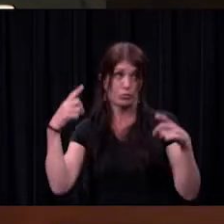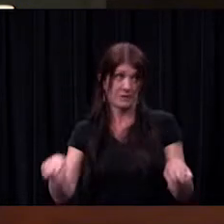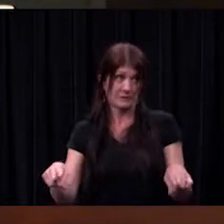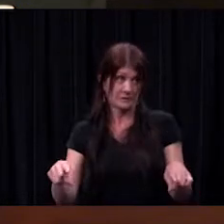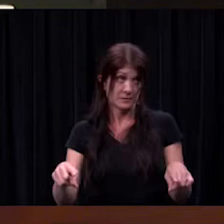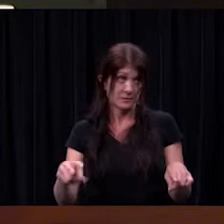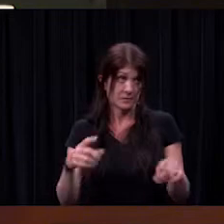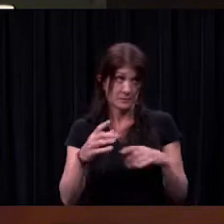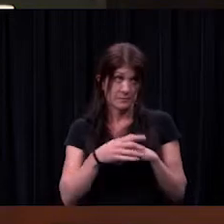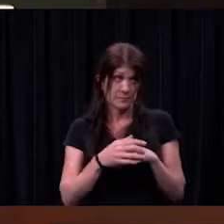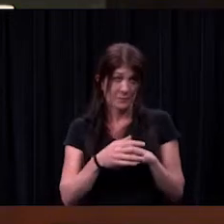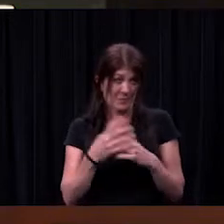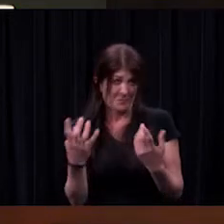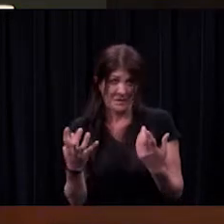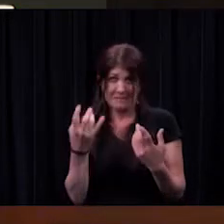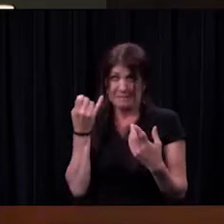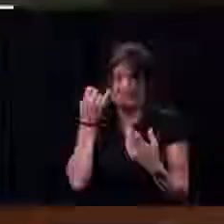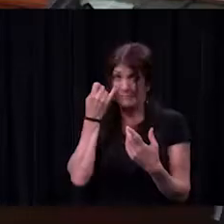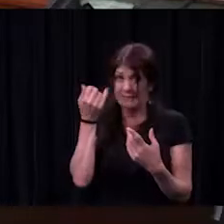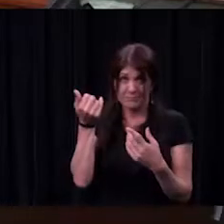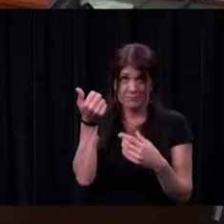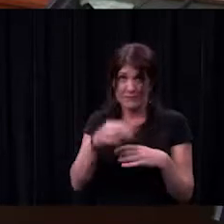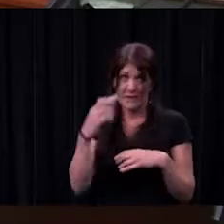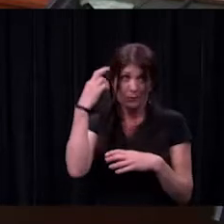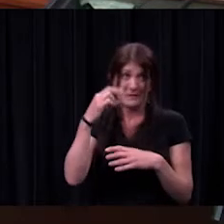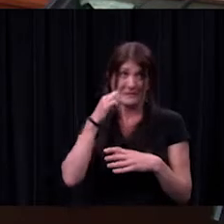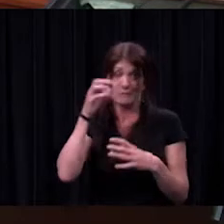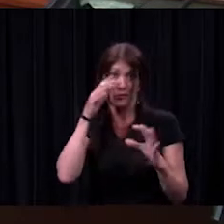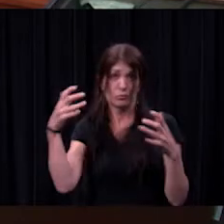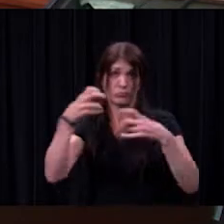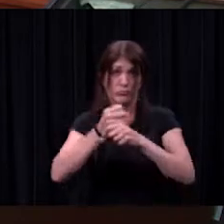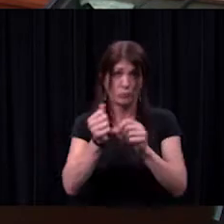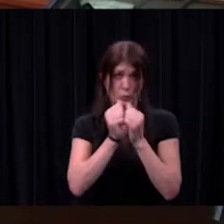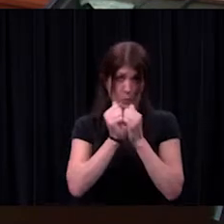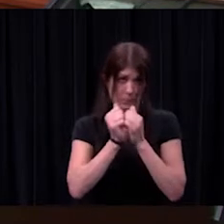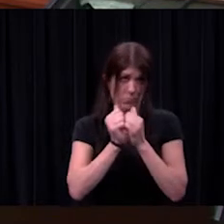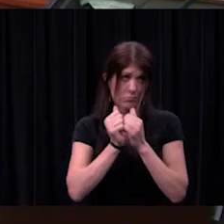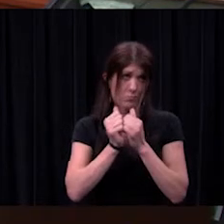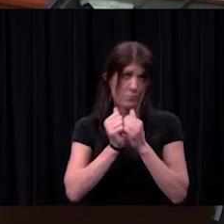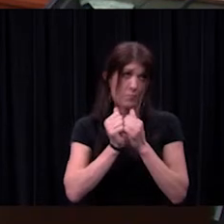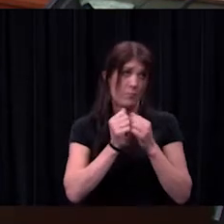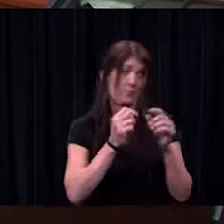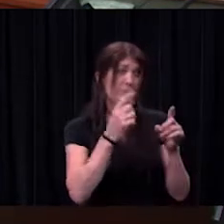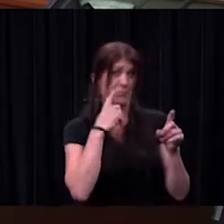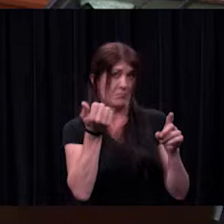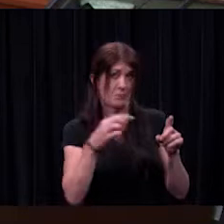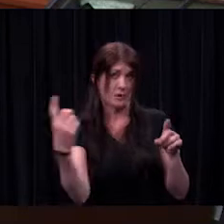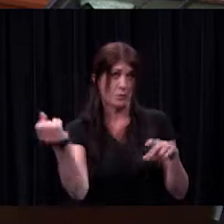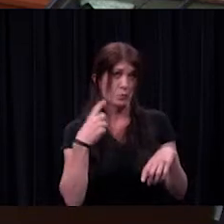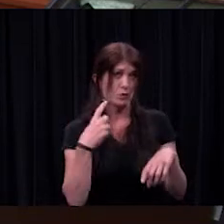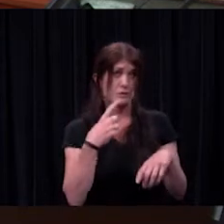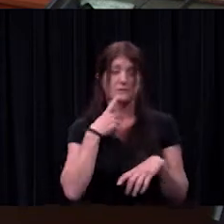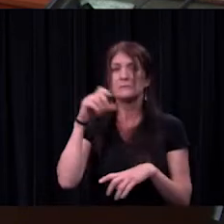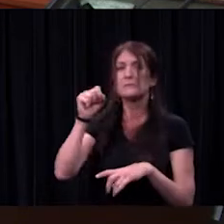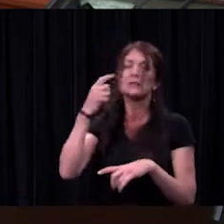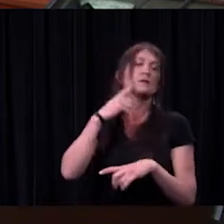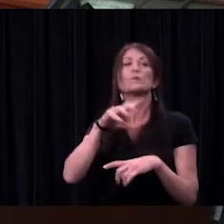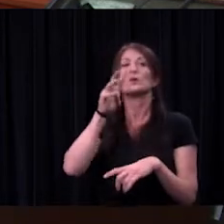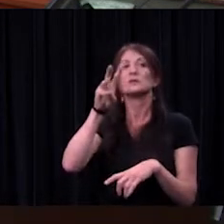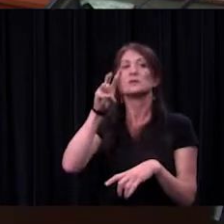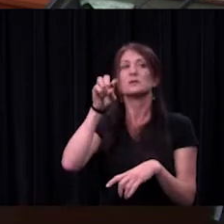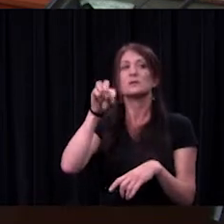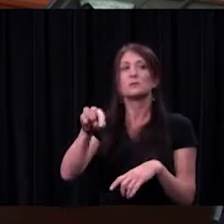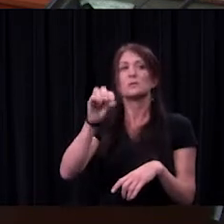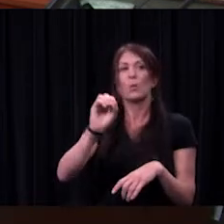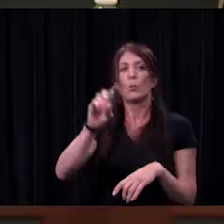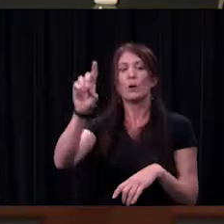we maybe lump these together? Any questions? Yes, I would like to pull 6.14 general insurance